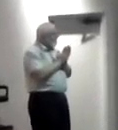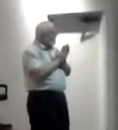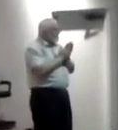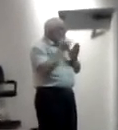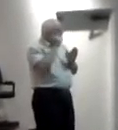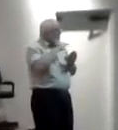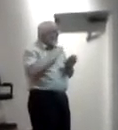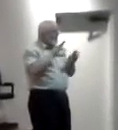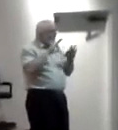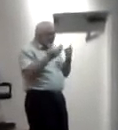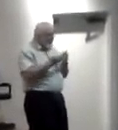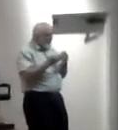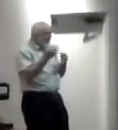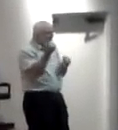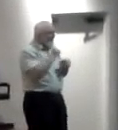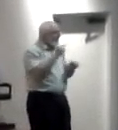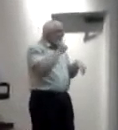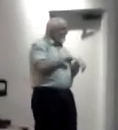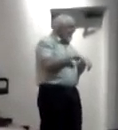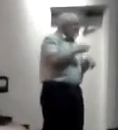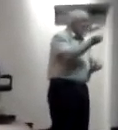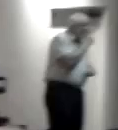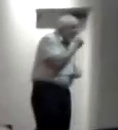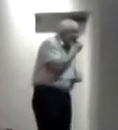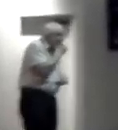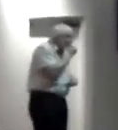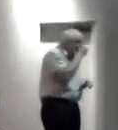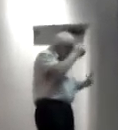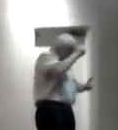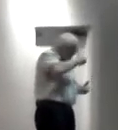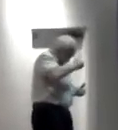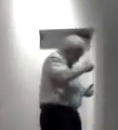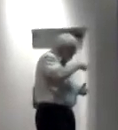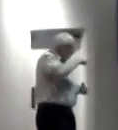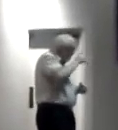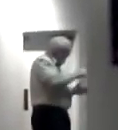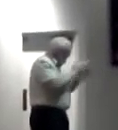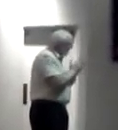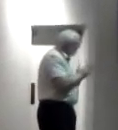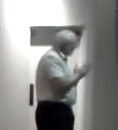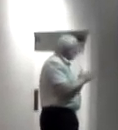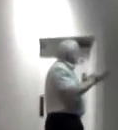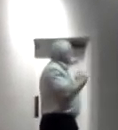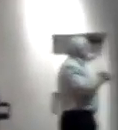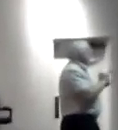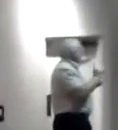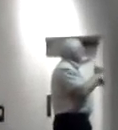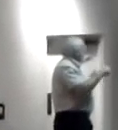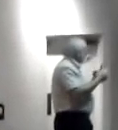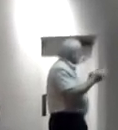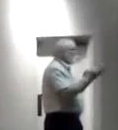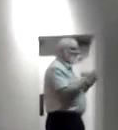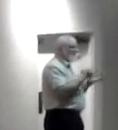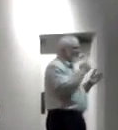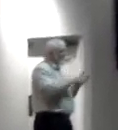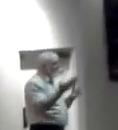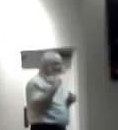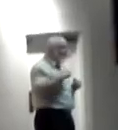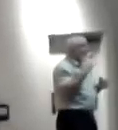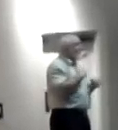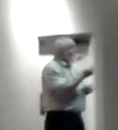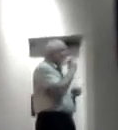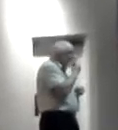family was anytime you had food in front of you, you had to pray. Okay? I don't care where you were, I don't care what it was. If you got